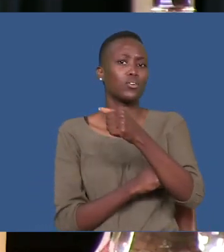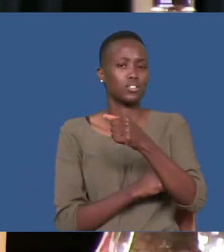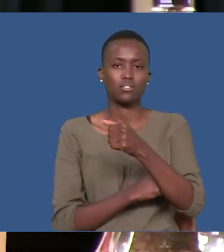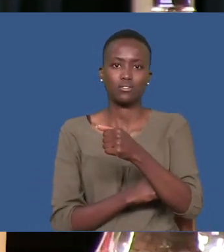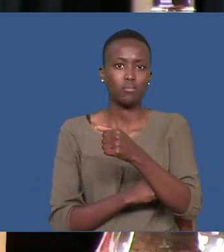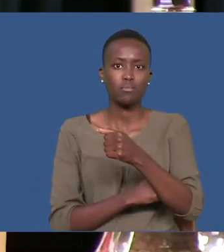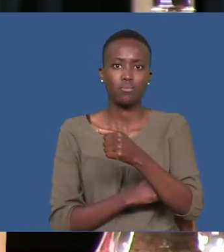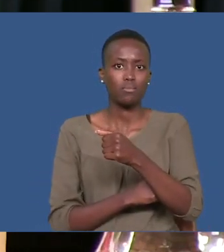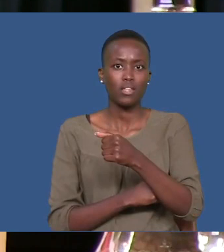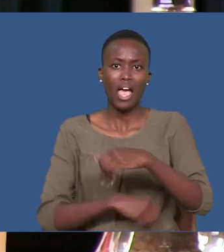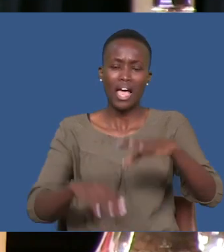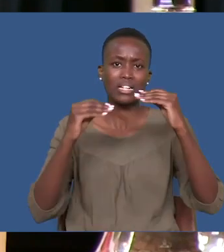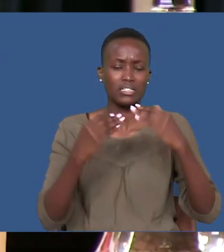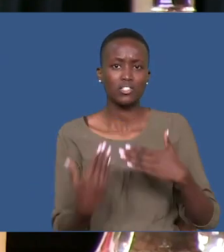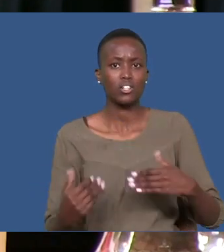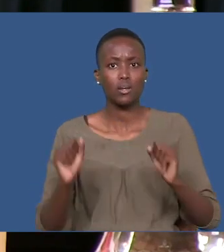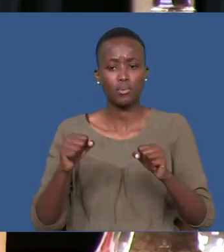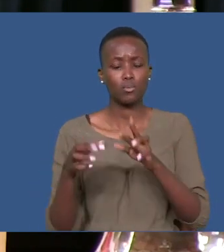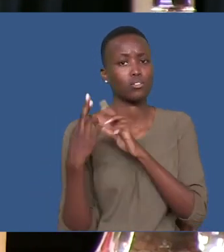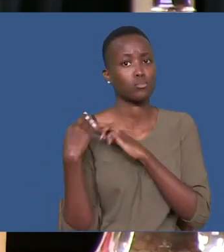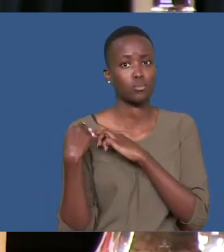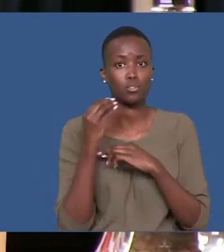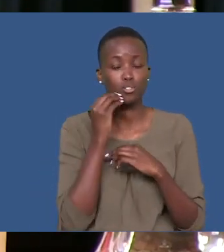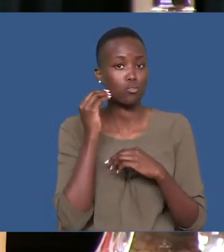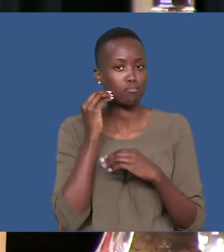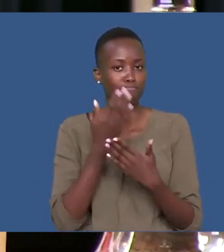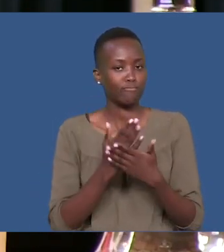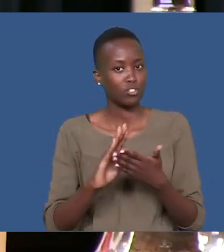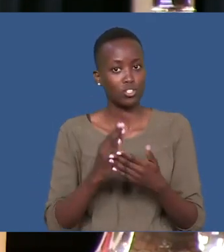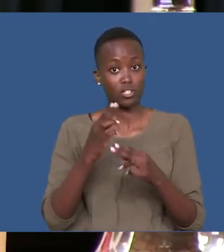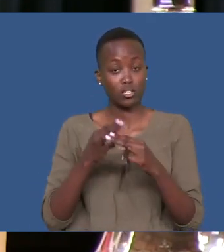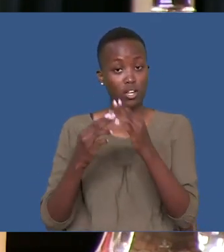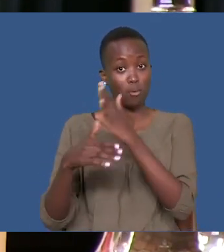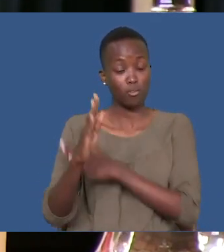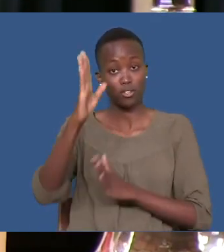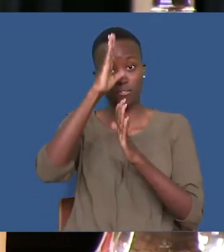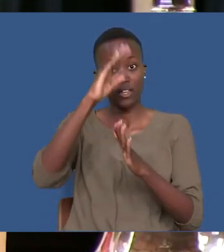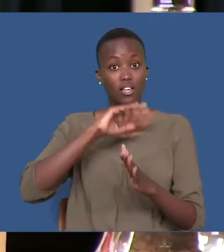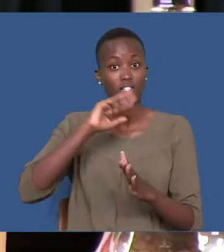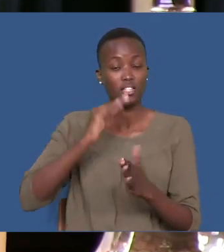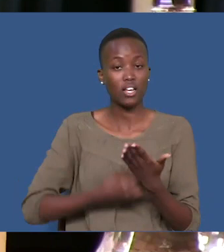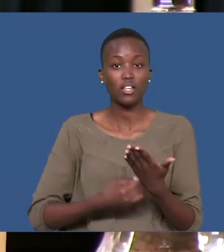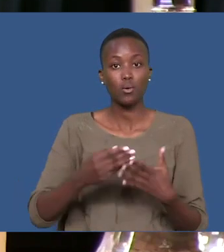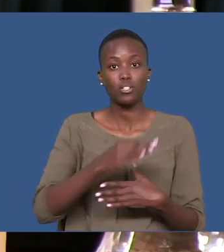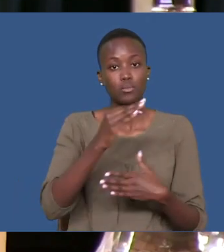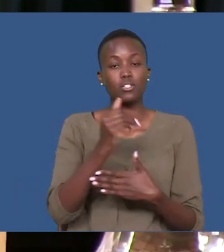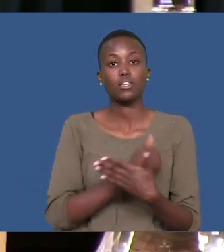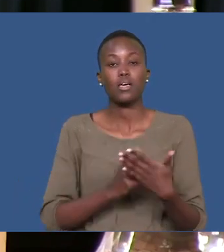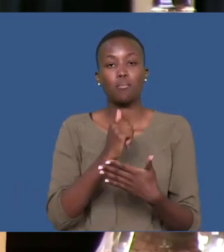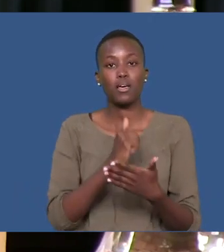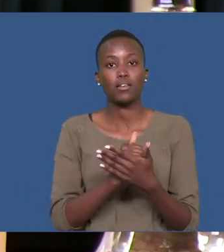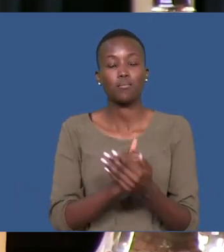teach them to be responsible at home. We share this in the name of God the Father, the Son, and the Holy Spirit.